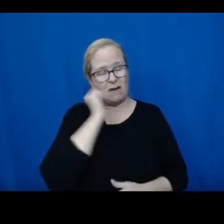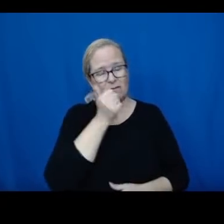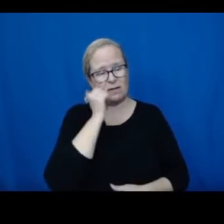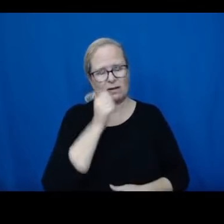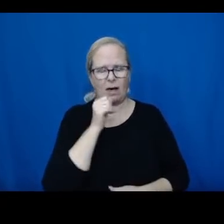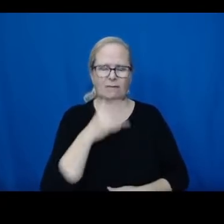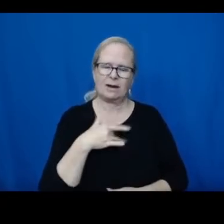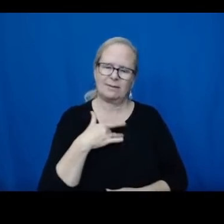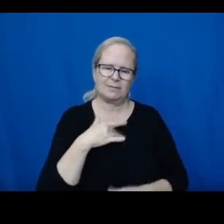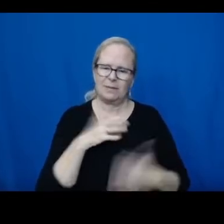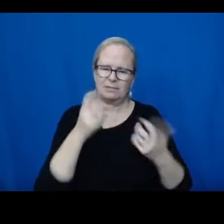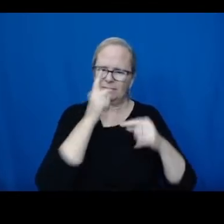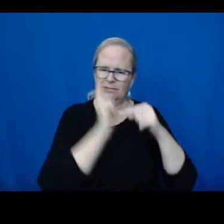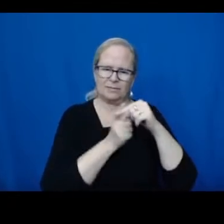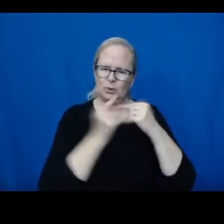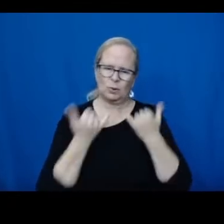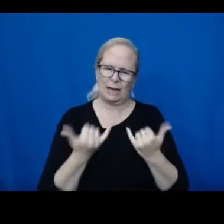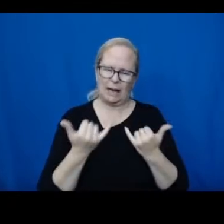be fantastic.